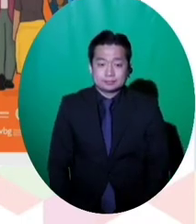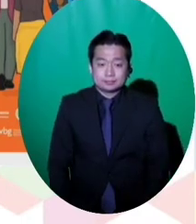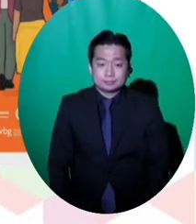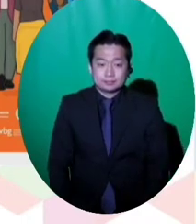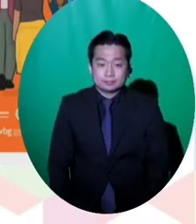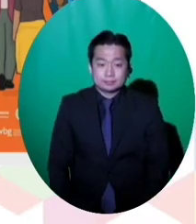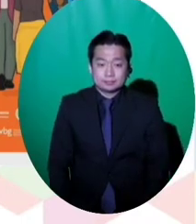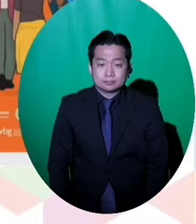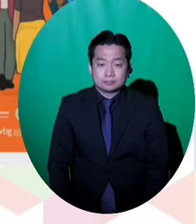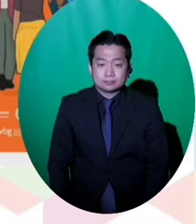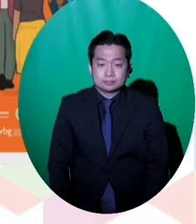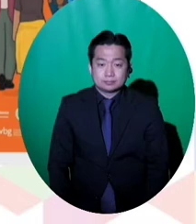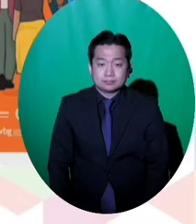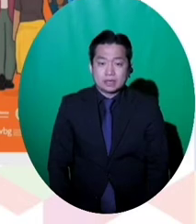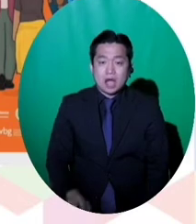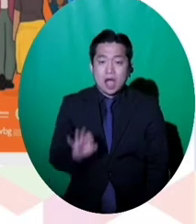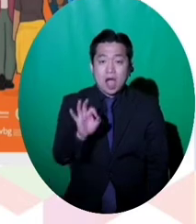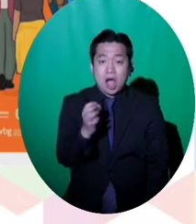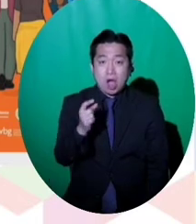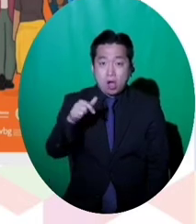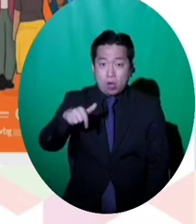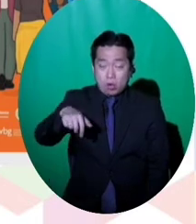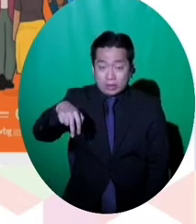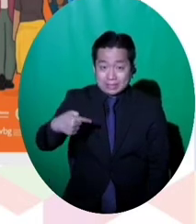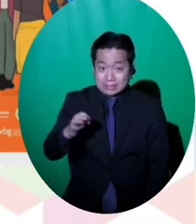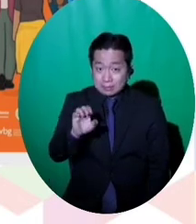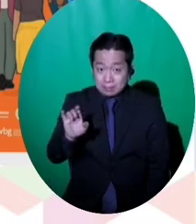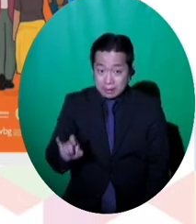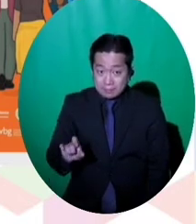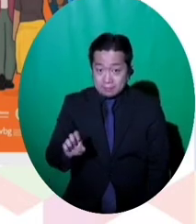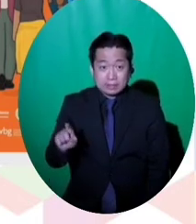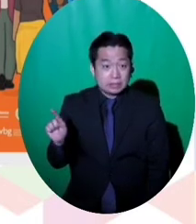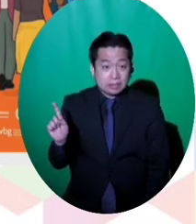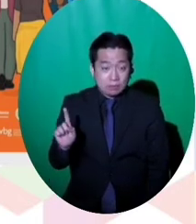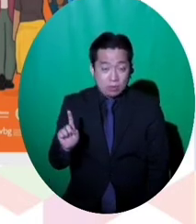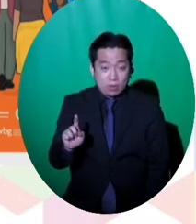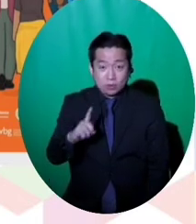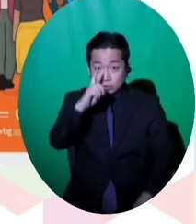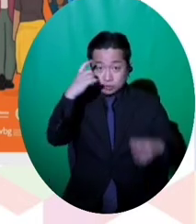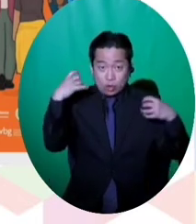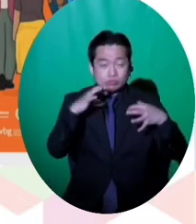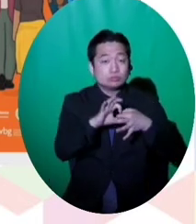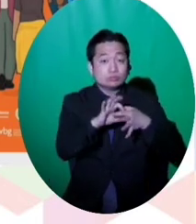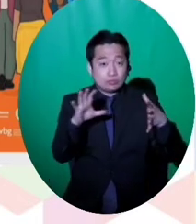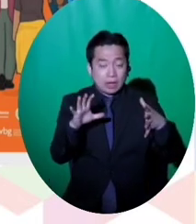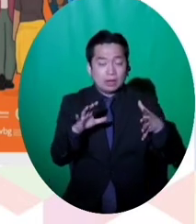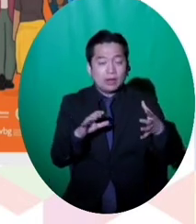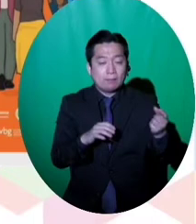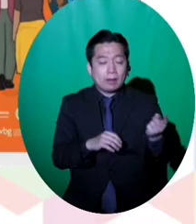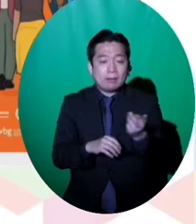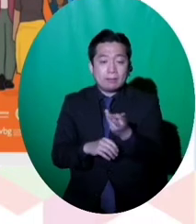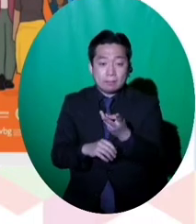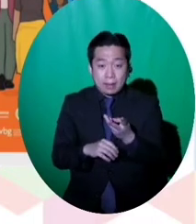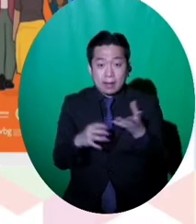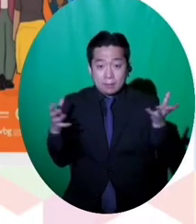lateral non-governmental organization, has developed something called a care policy scorecard, which I think is a really great tool for